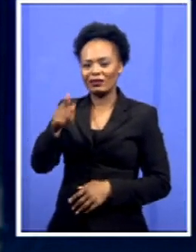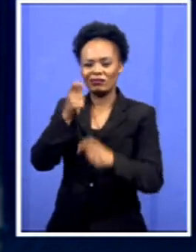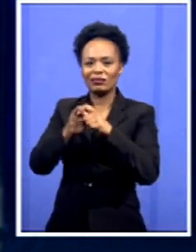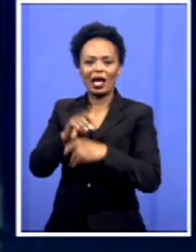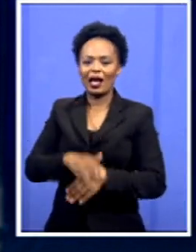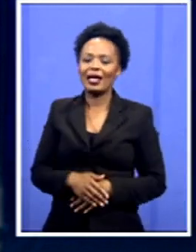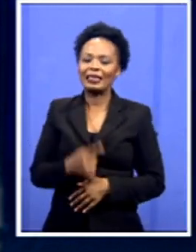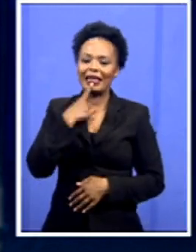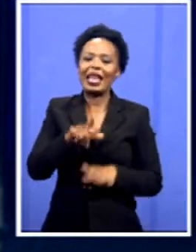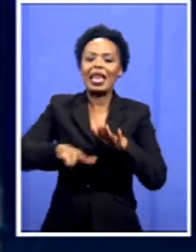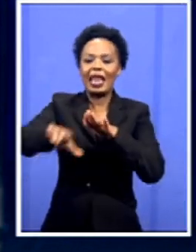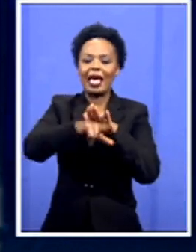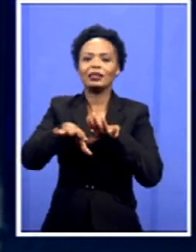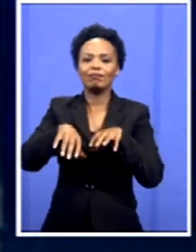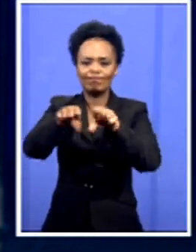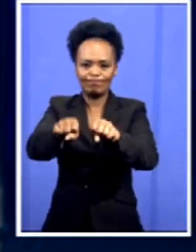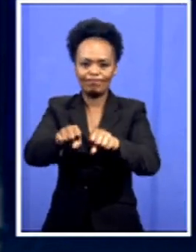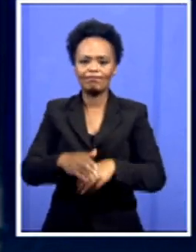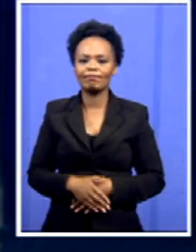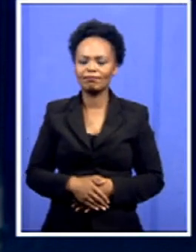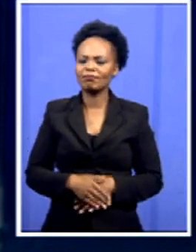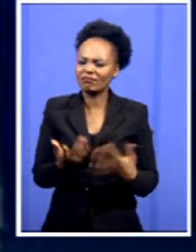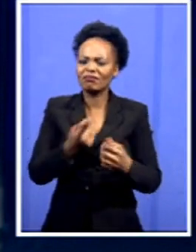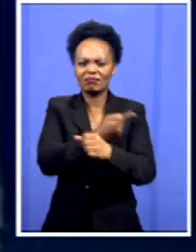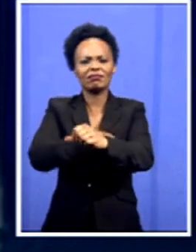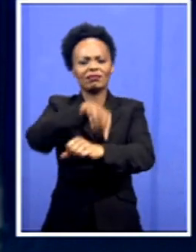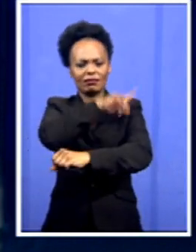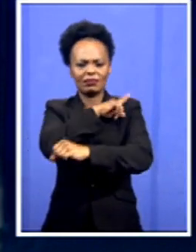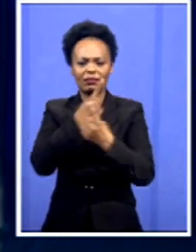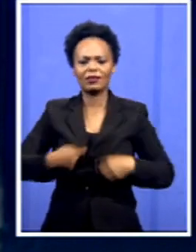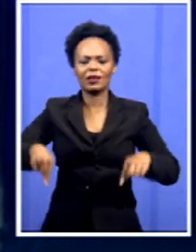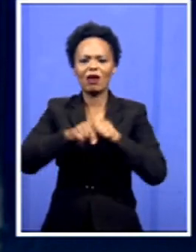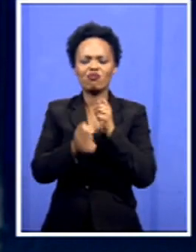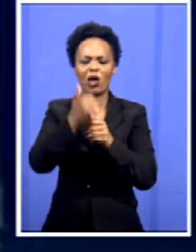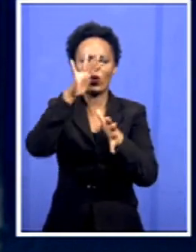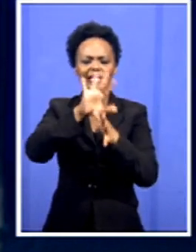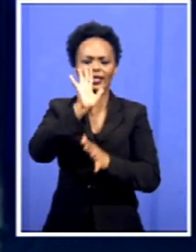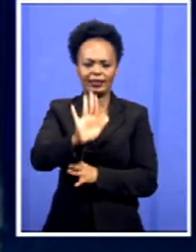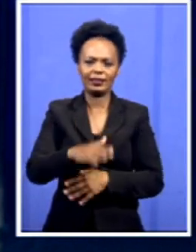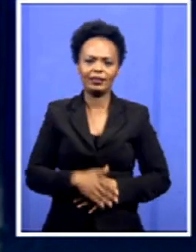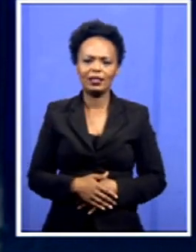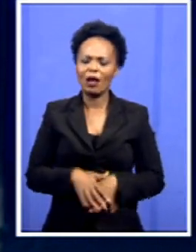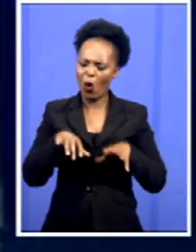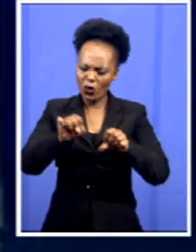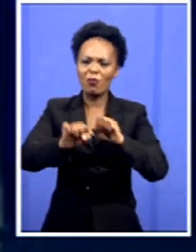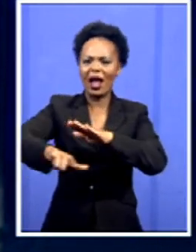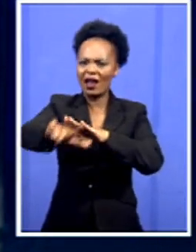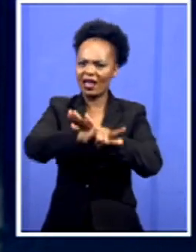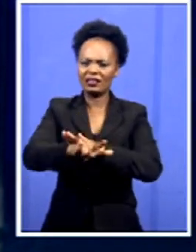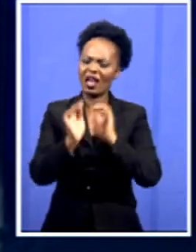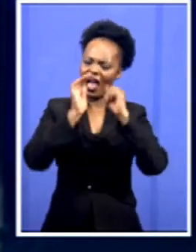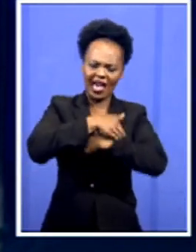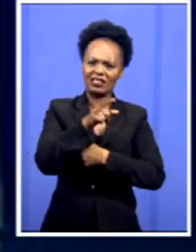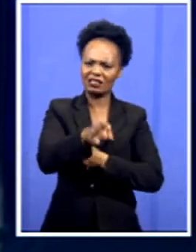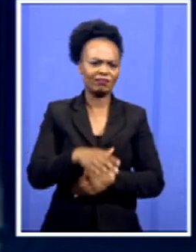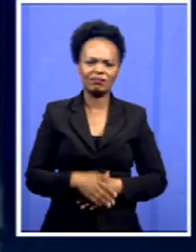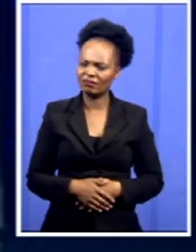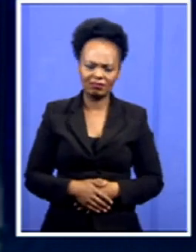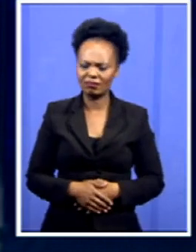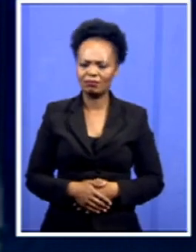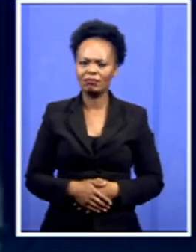occupation. It's our cardinal pillar. It's our cardinal pillar number one. We occupy land, and we're not hiding